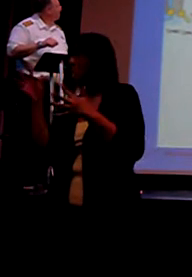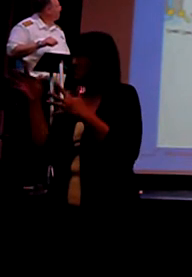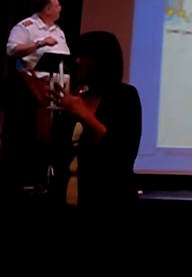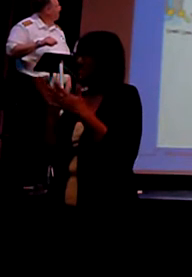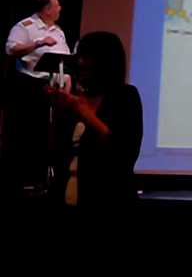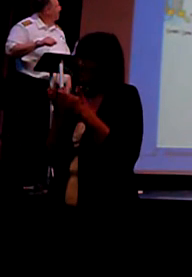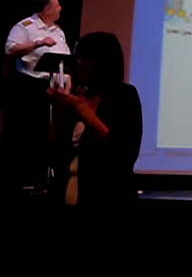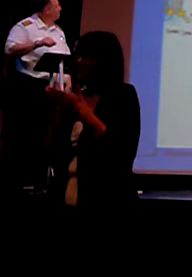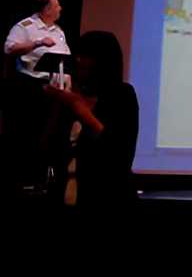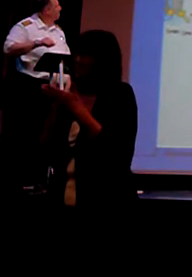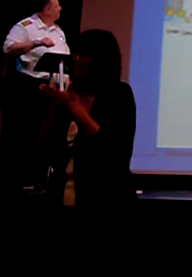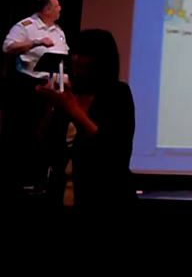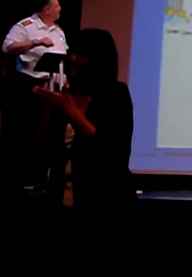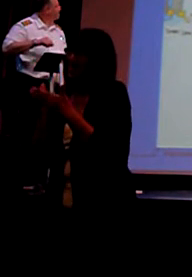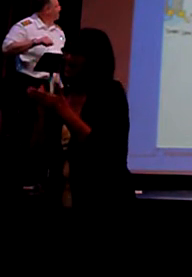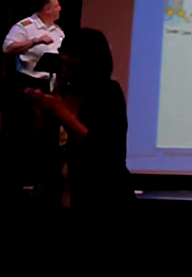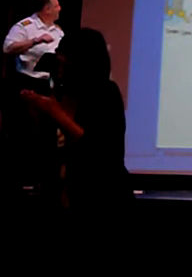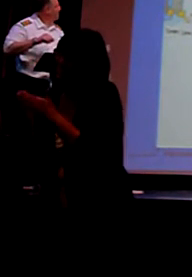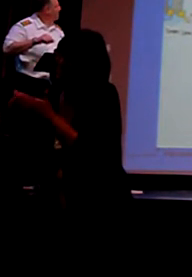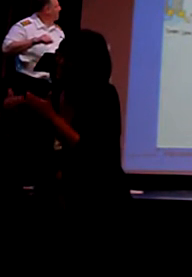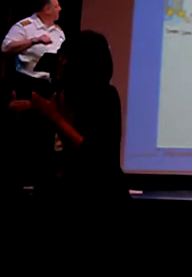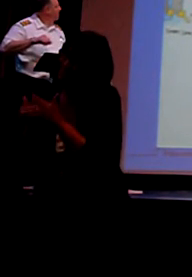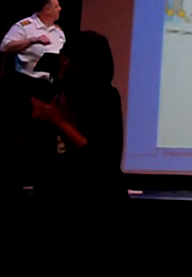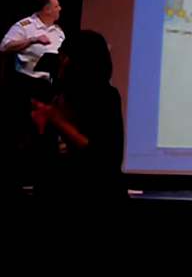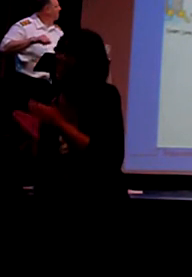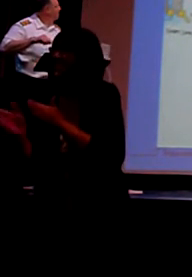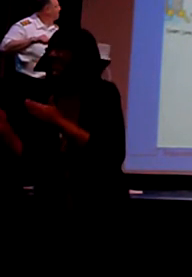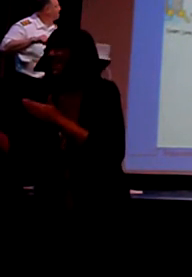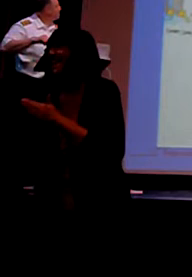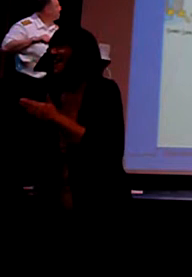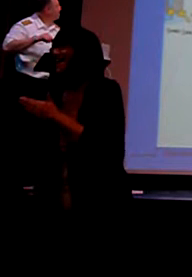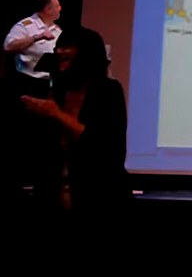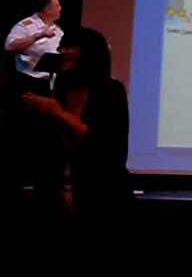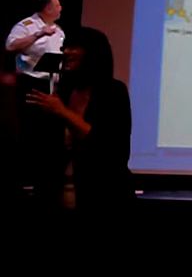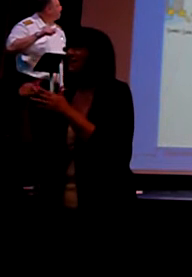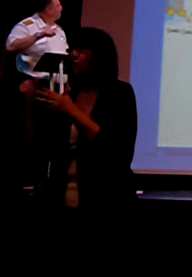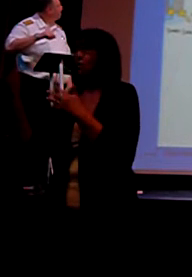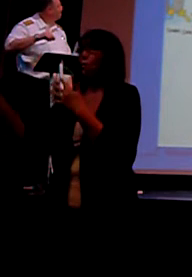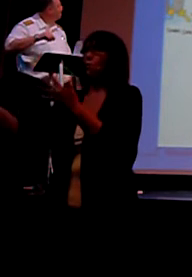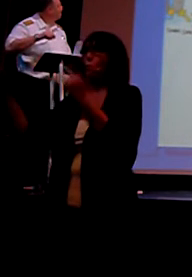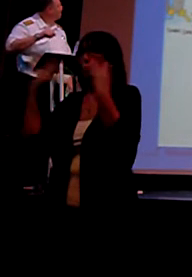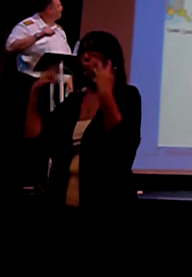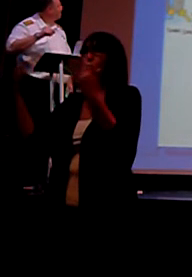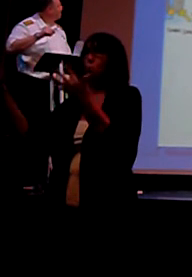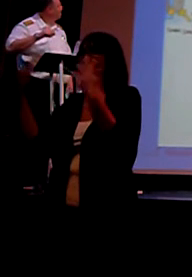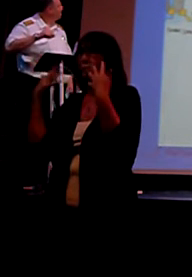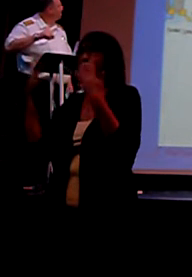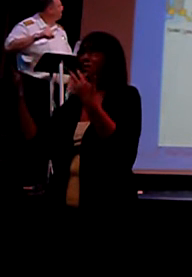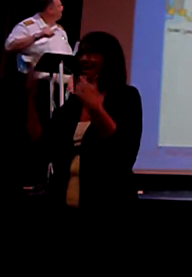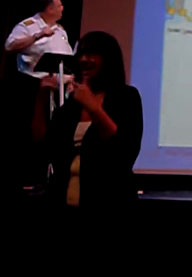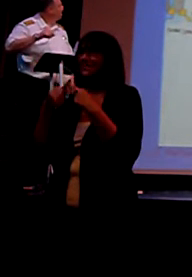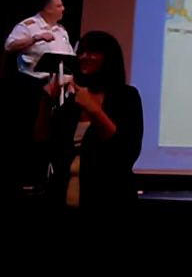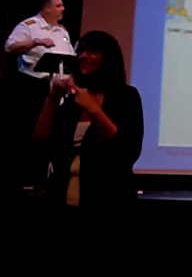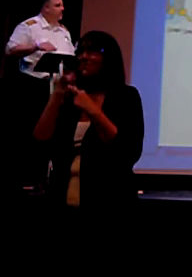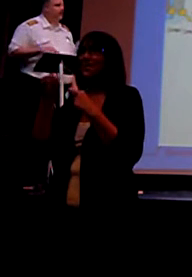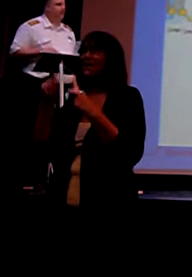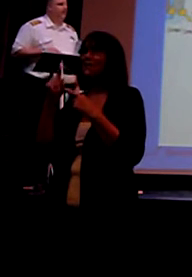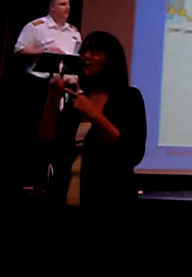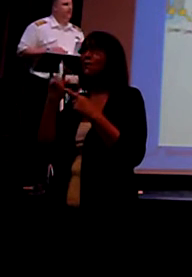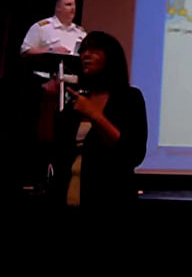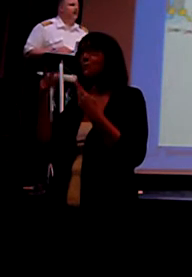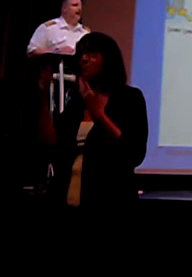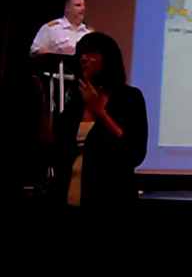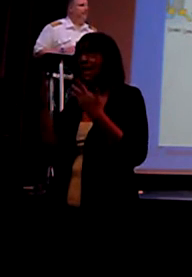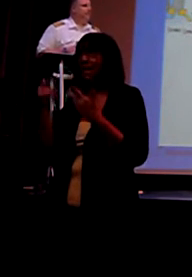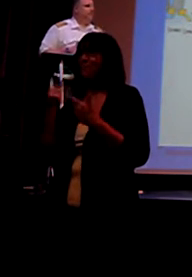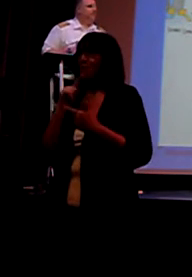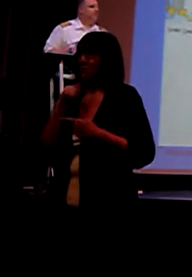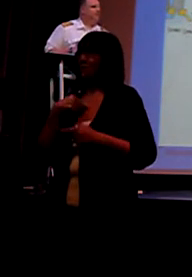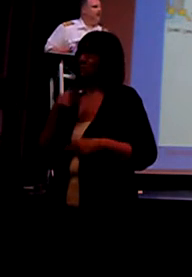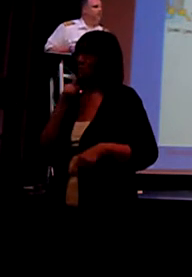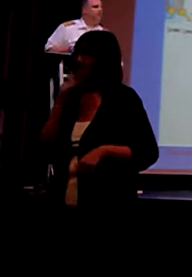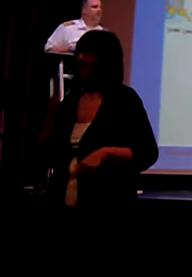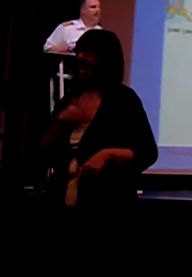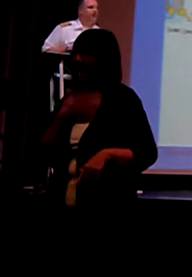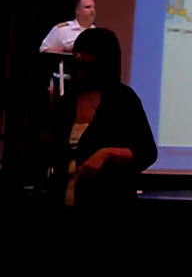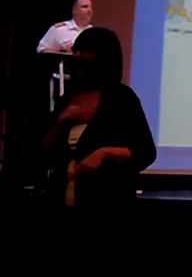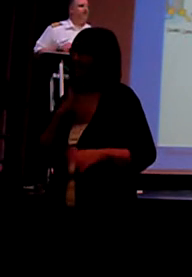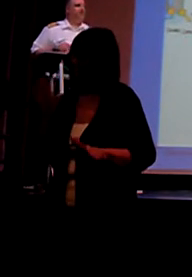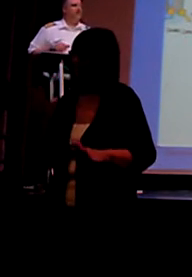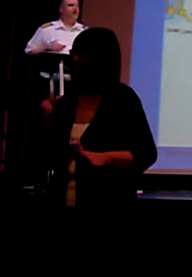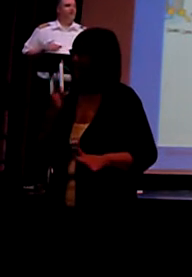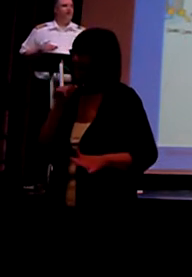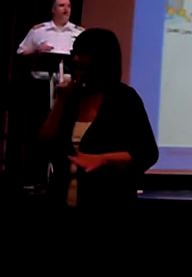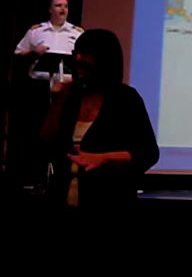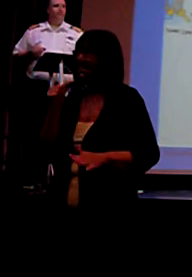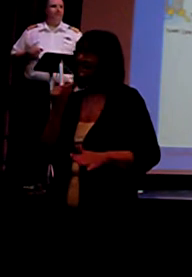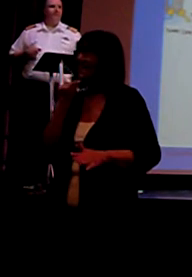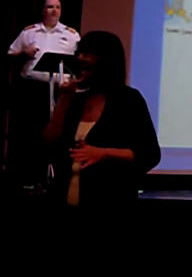here and turning to the south and heading into the wind. So the wind was coming from this direction. So that made me really happy, yeah. I must say. It was not